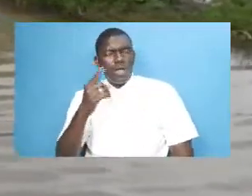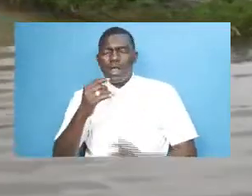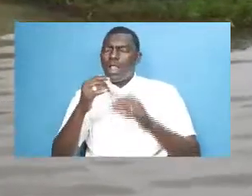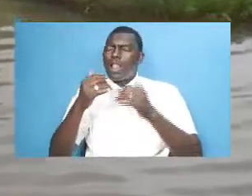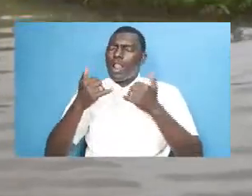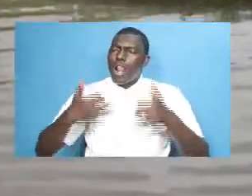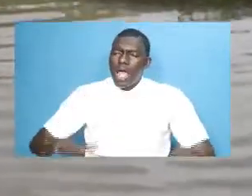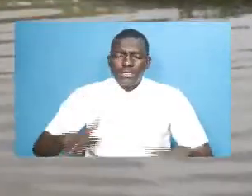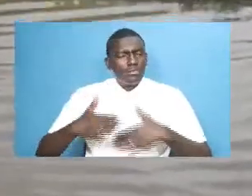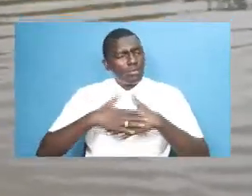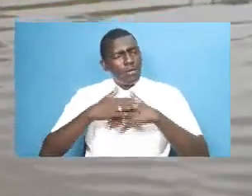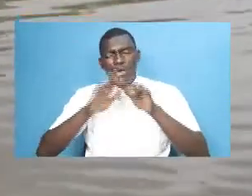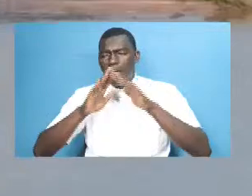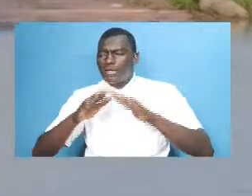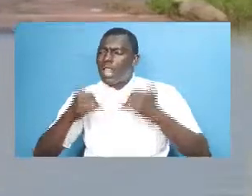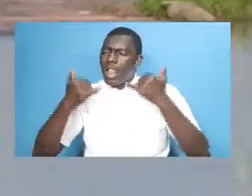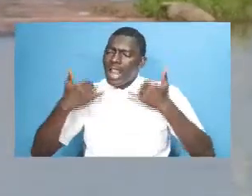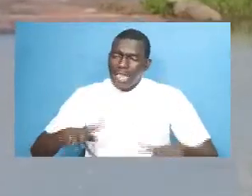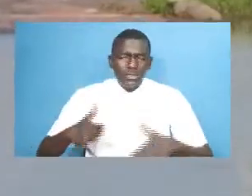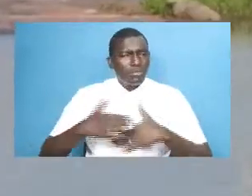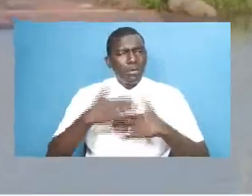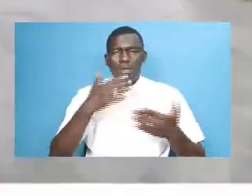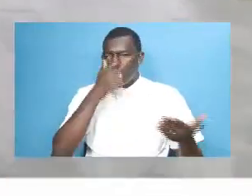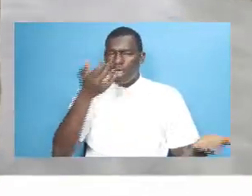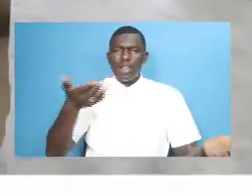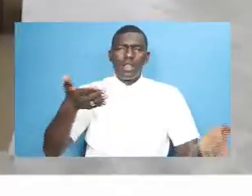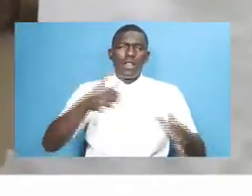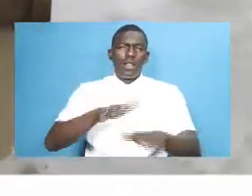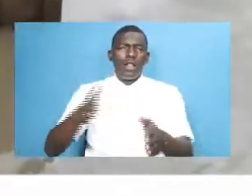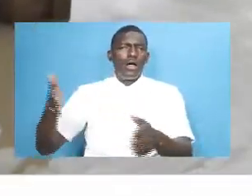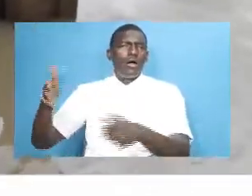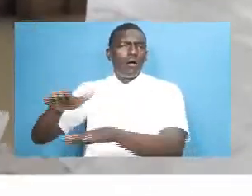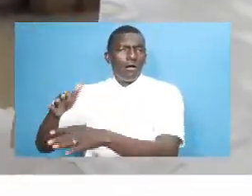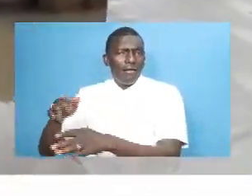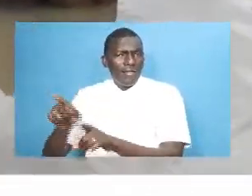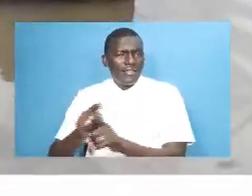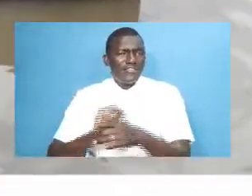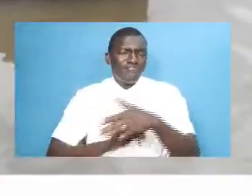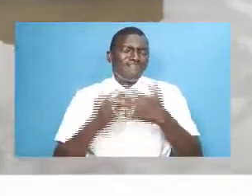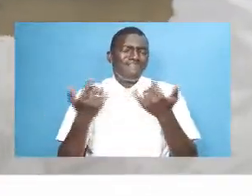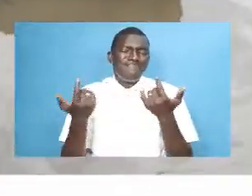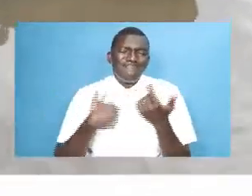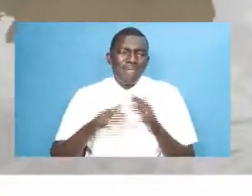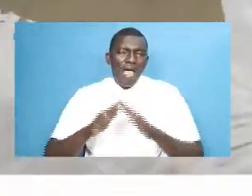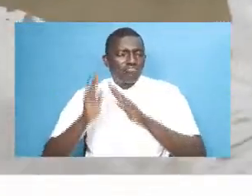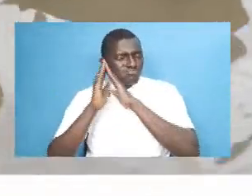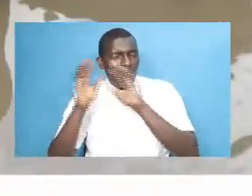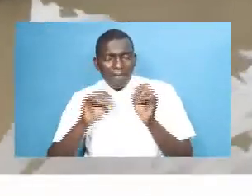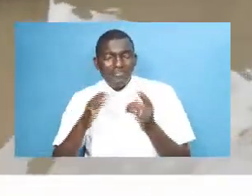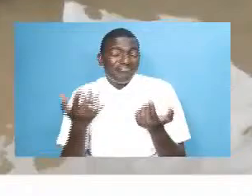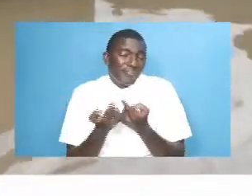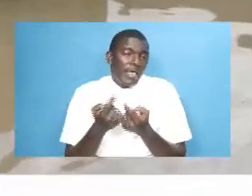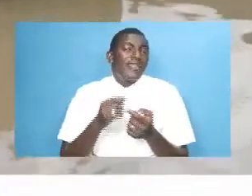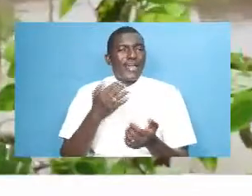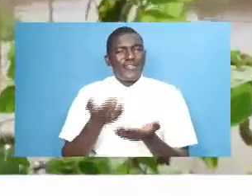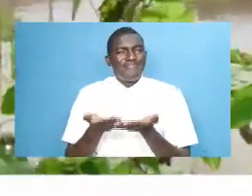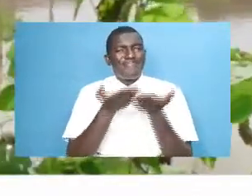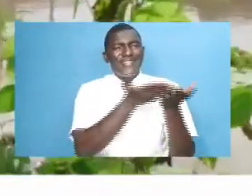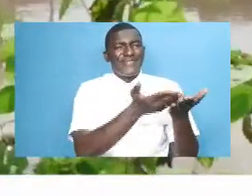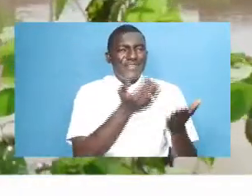country. The support from the United Arab Emirates will provide some relief to the affected families in terms of food